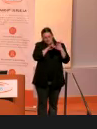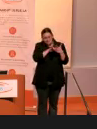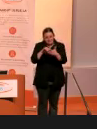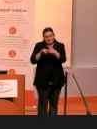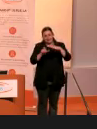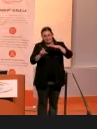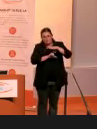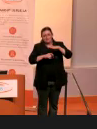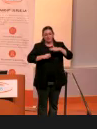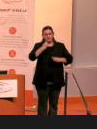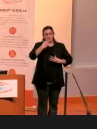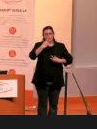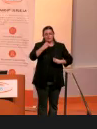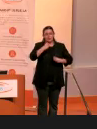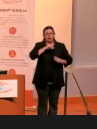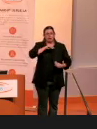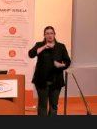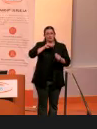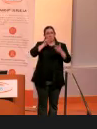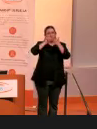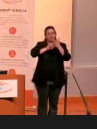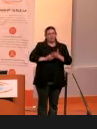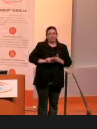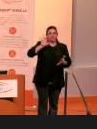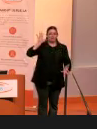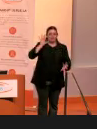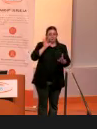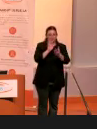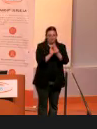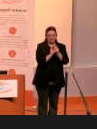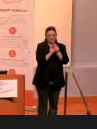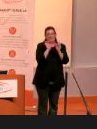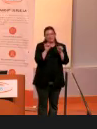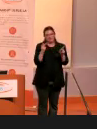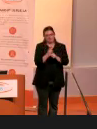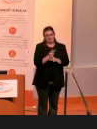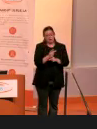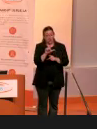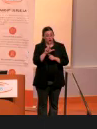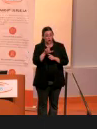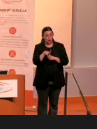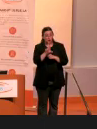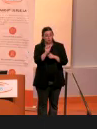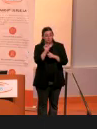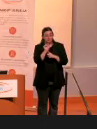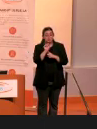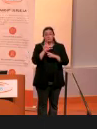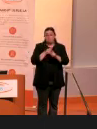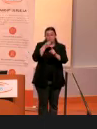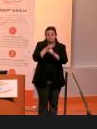issues put together in context will tell if lupus is attacking the brain.